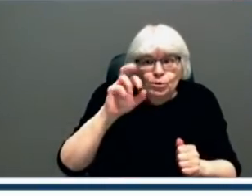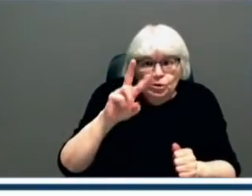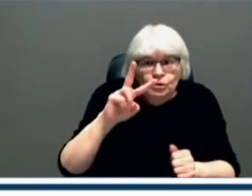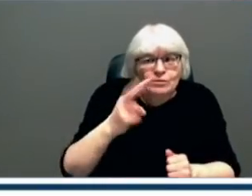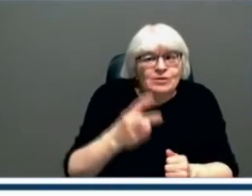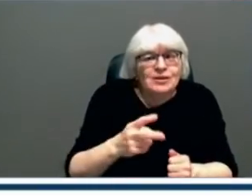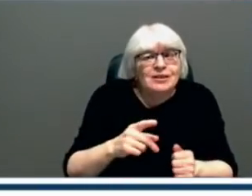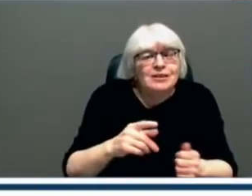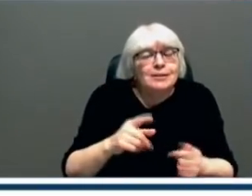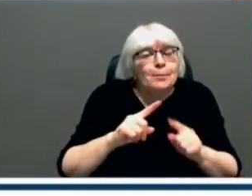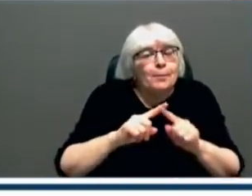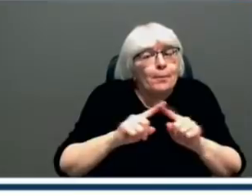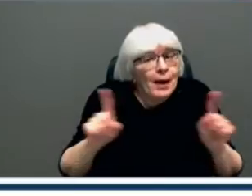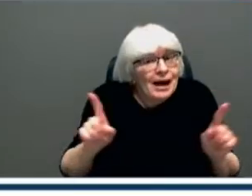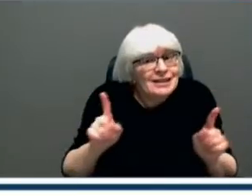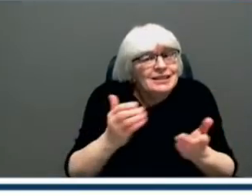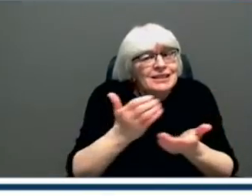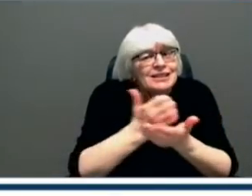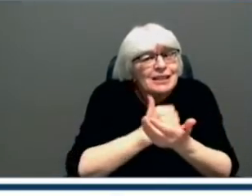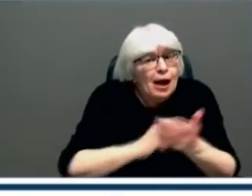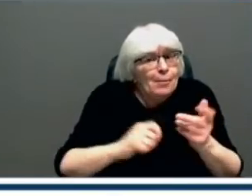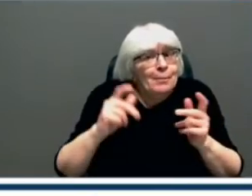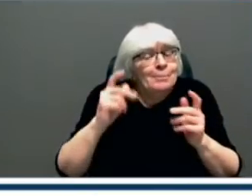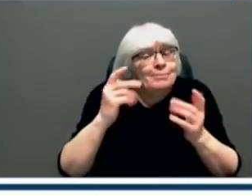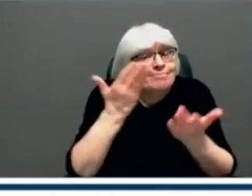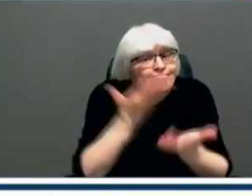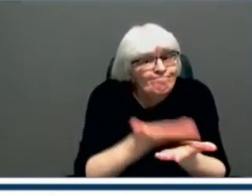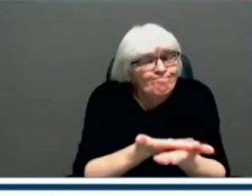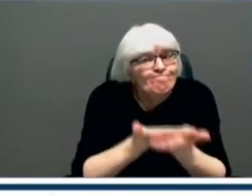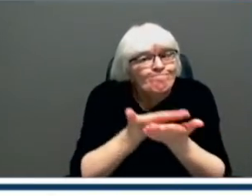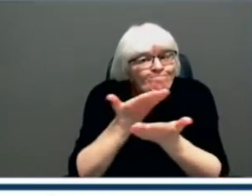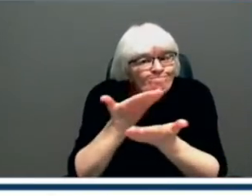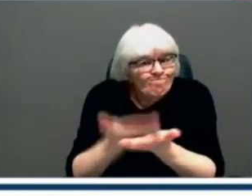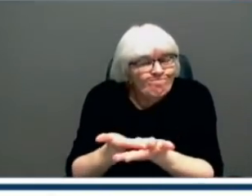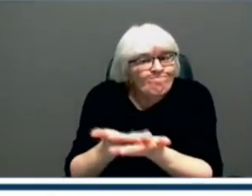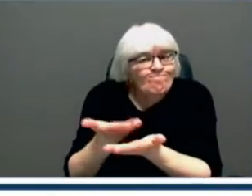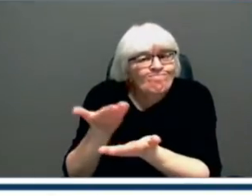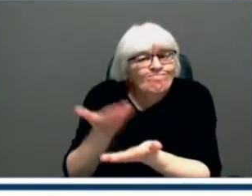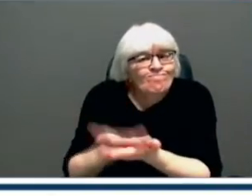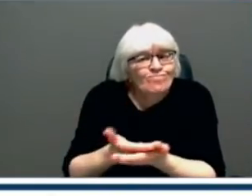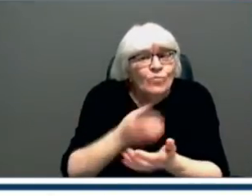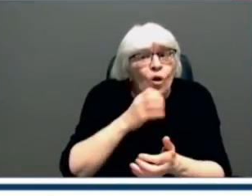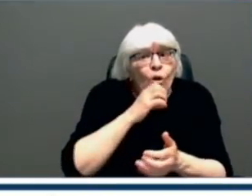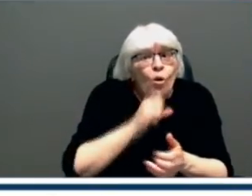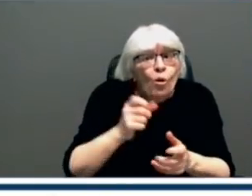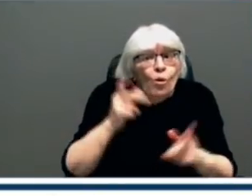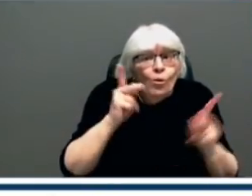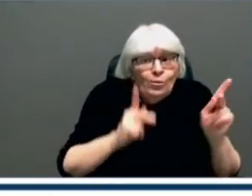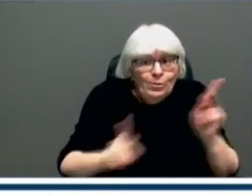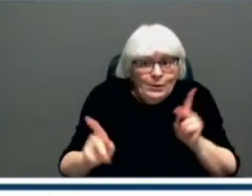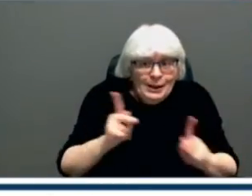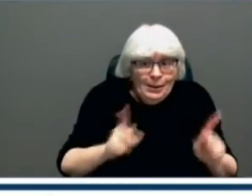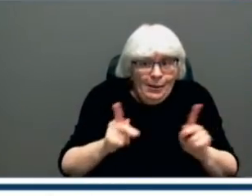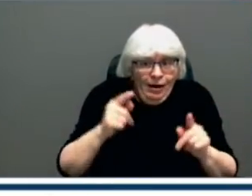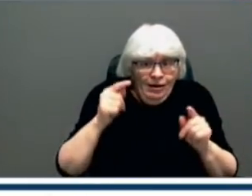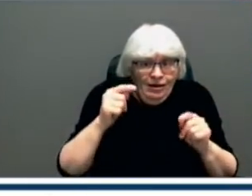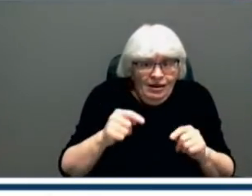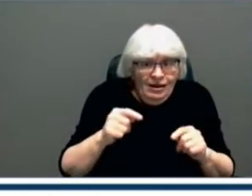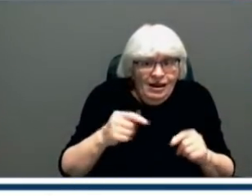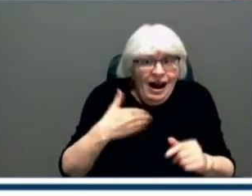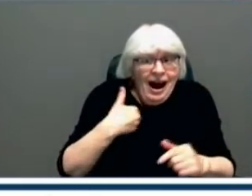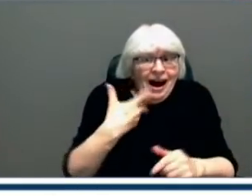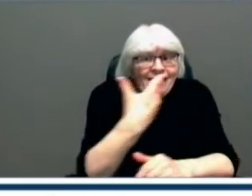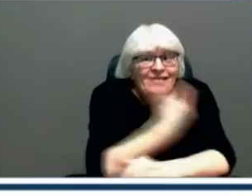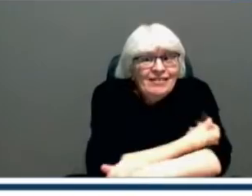evidence that the elderly have increased waning protection. So this second